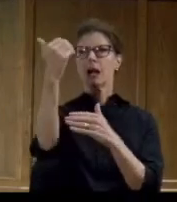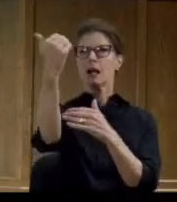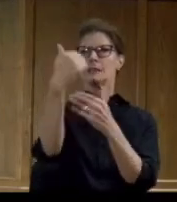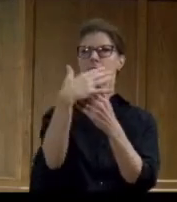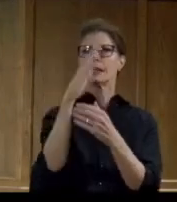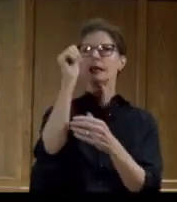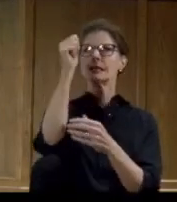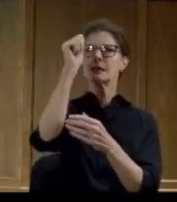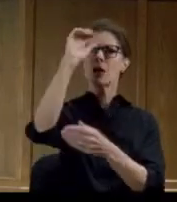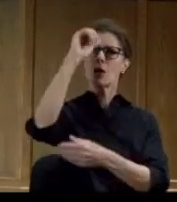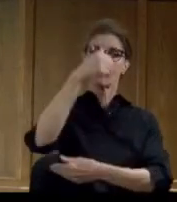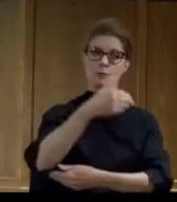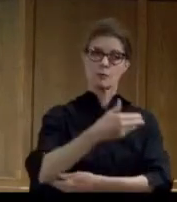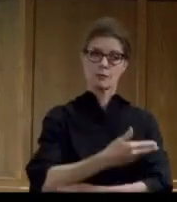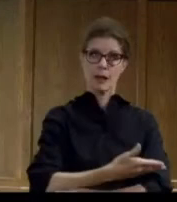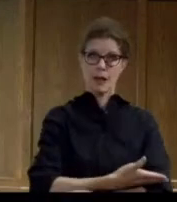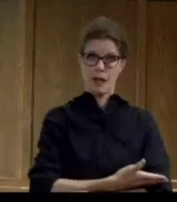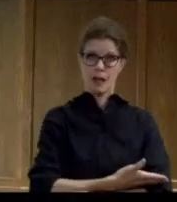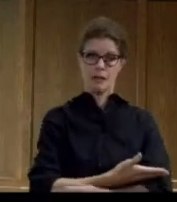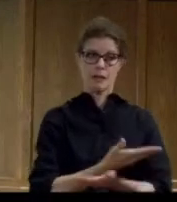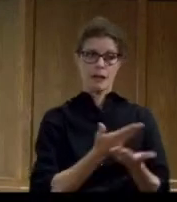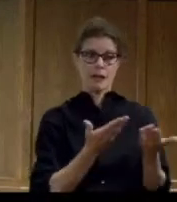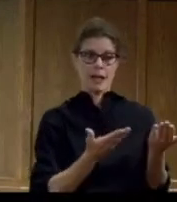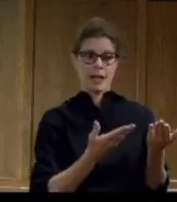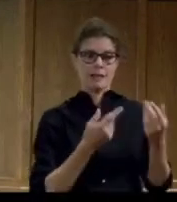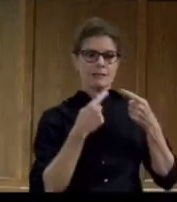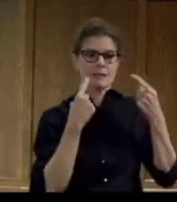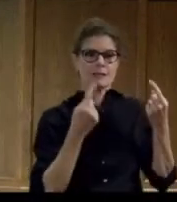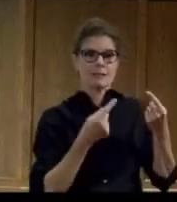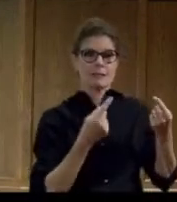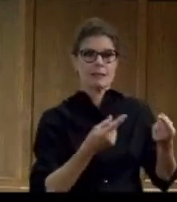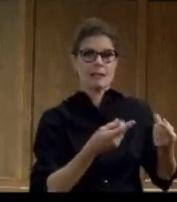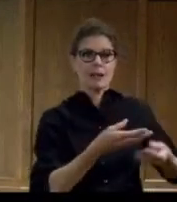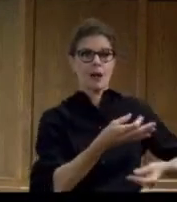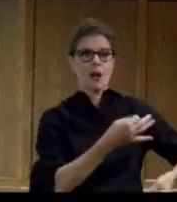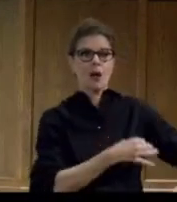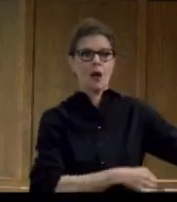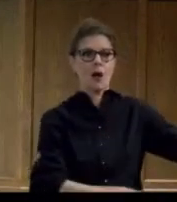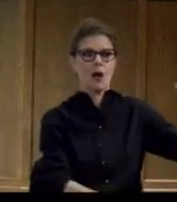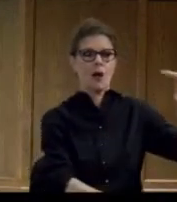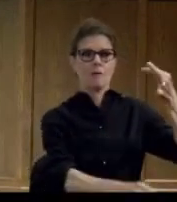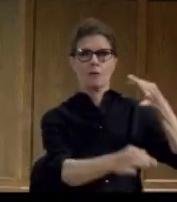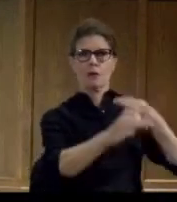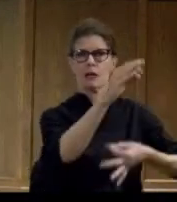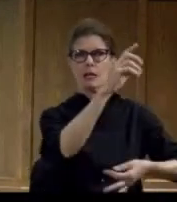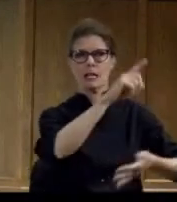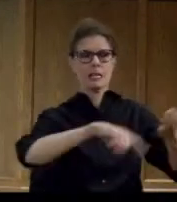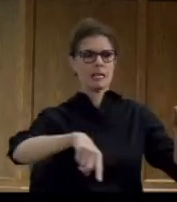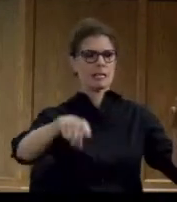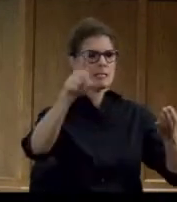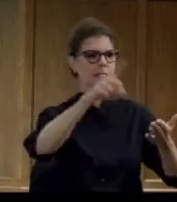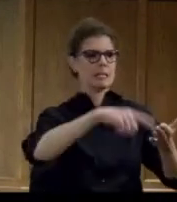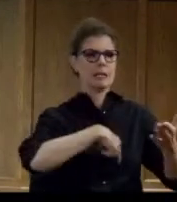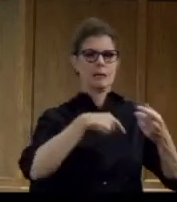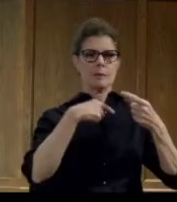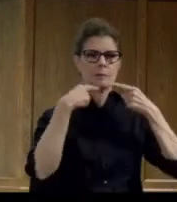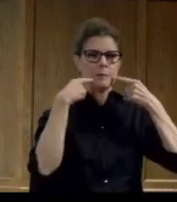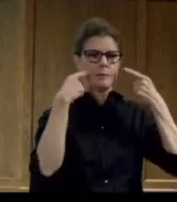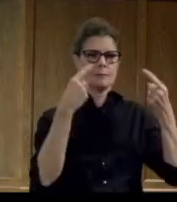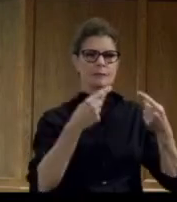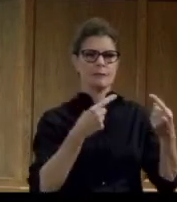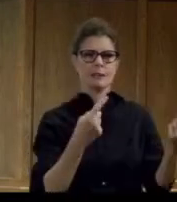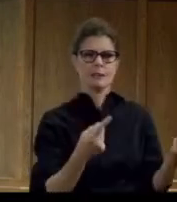a sin offering. And so he condemned sin in the flesh. Like, we just need to pause and be